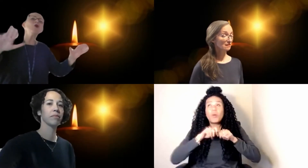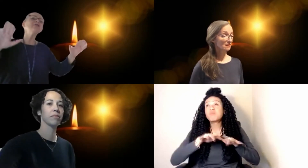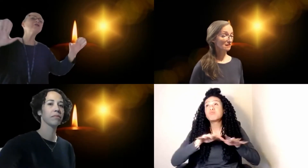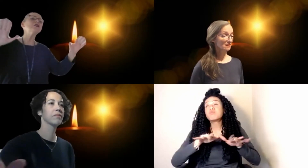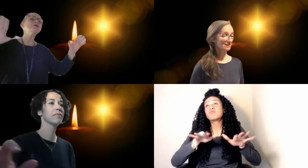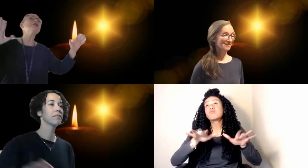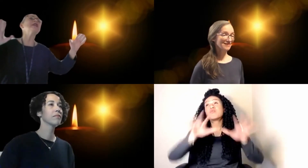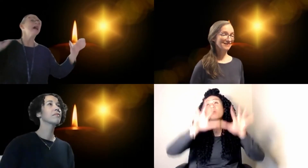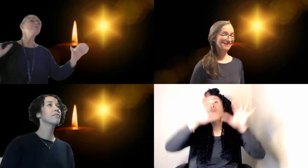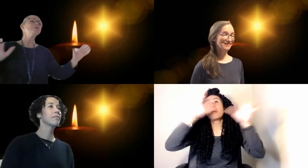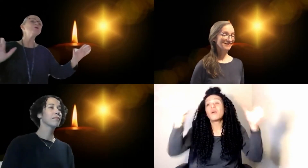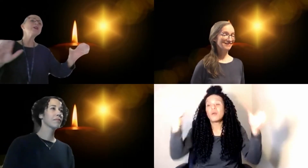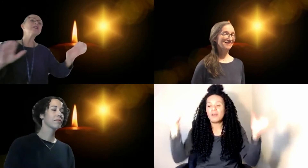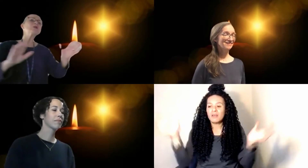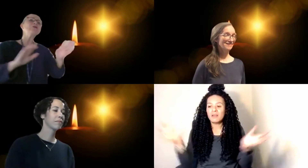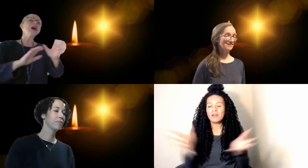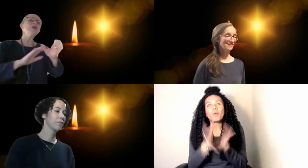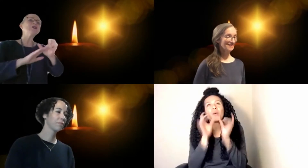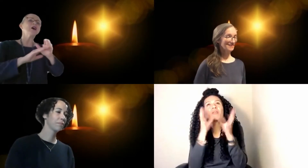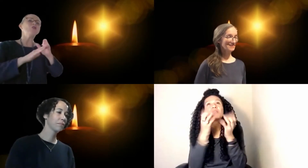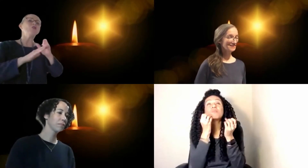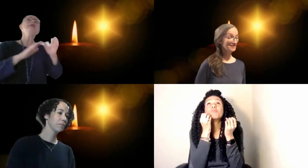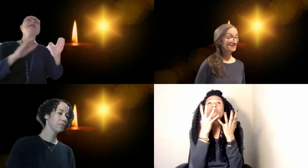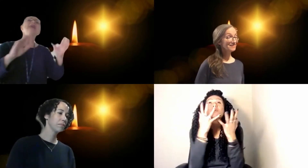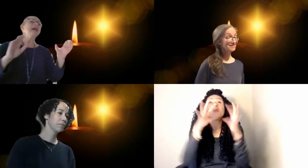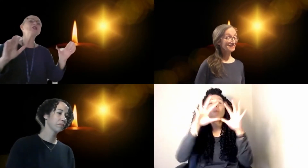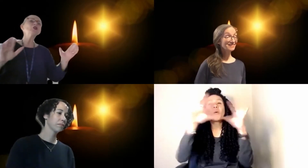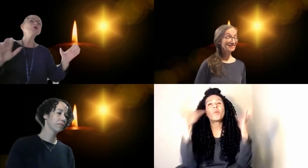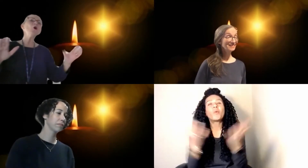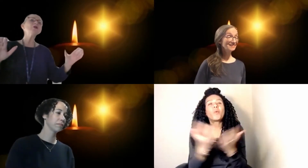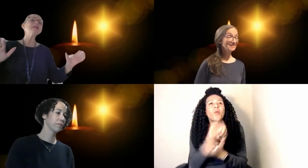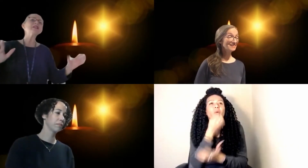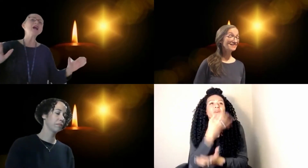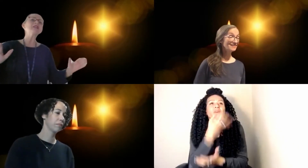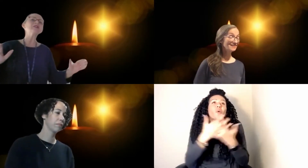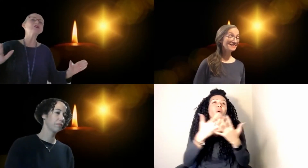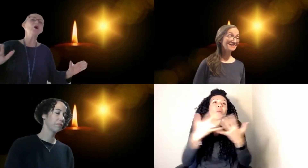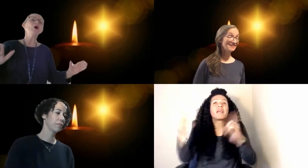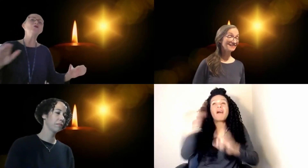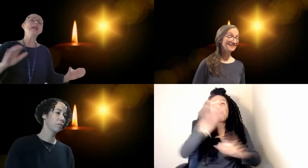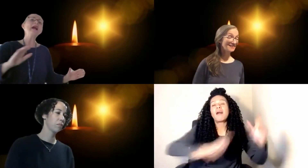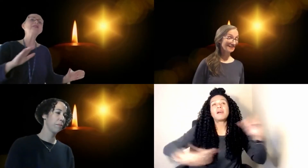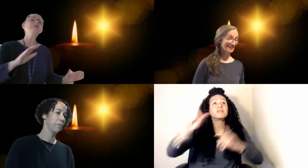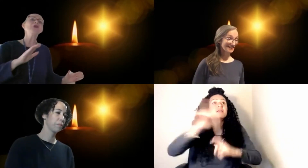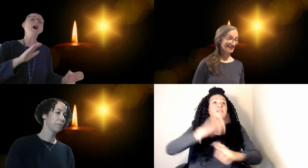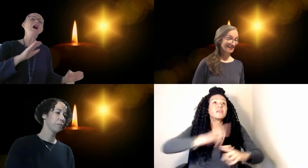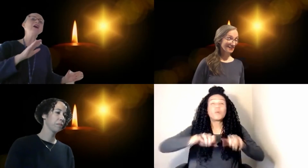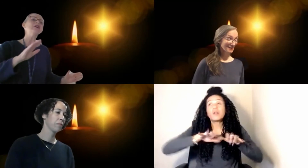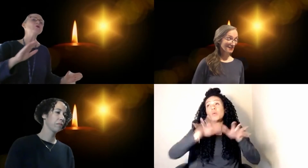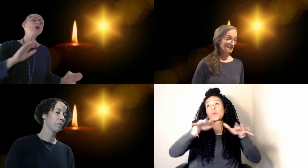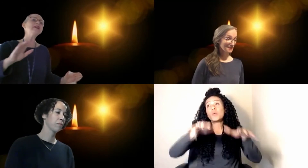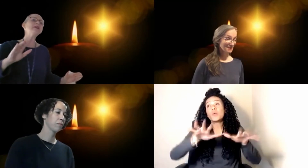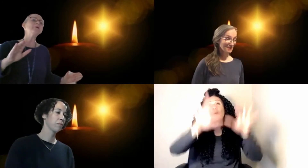of wondrous beauty embroidered with flowers of many and glorious colours over lands